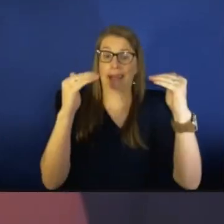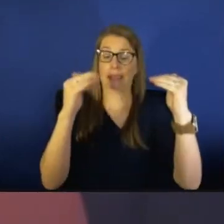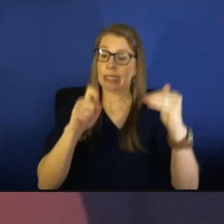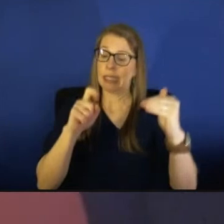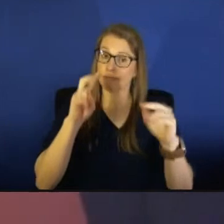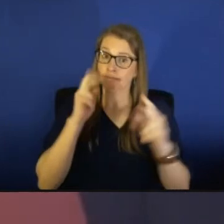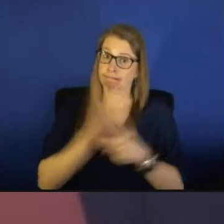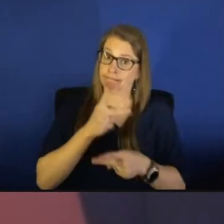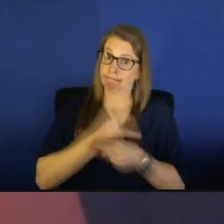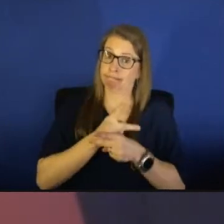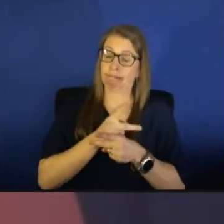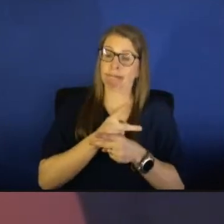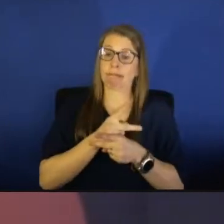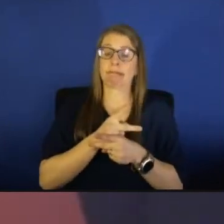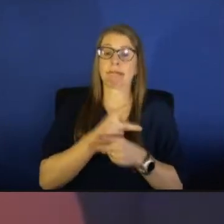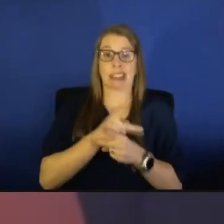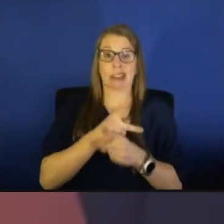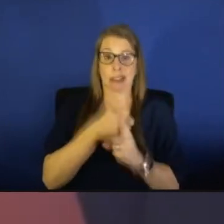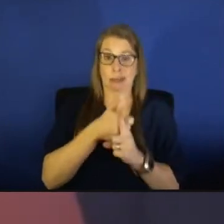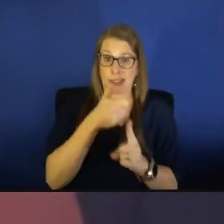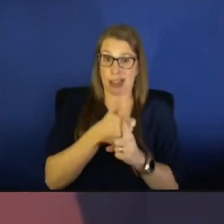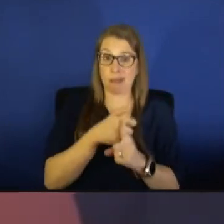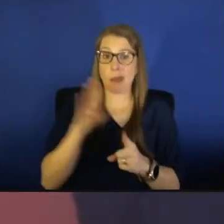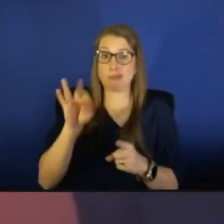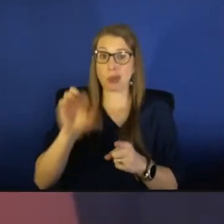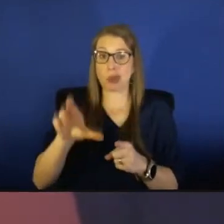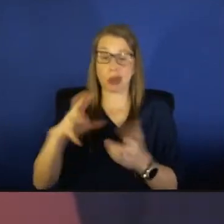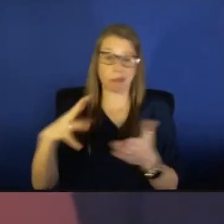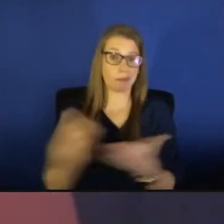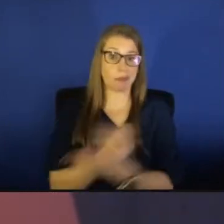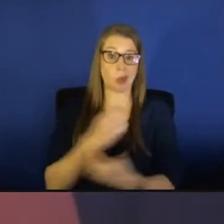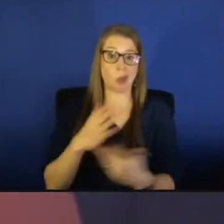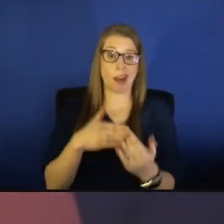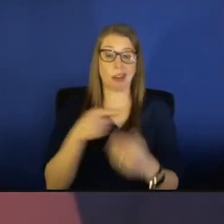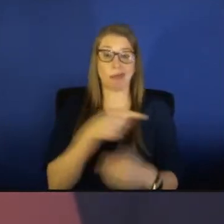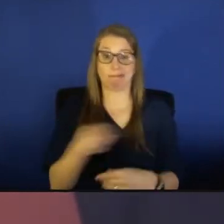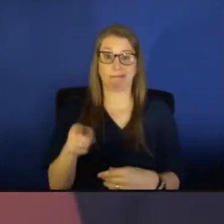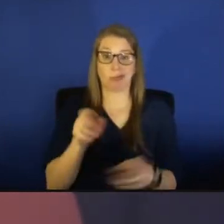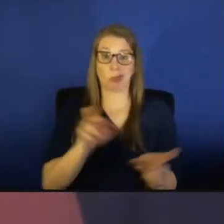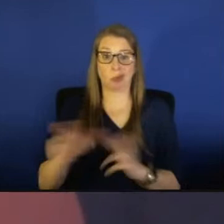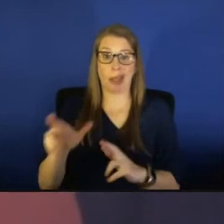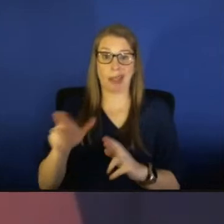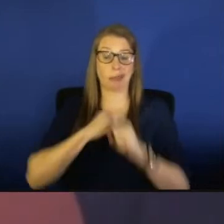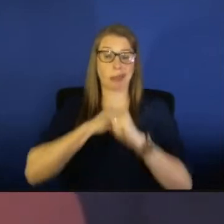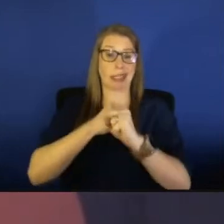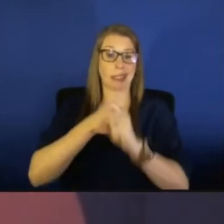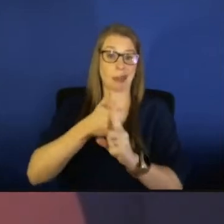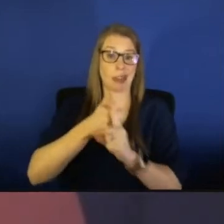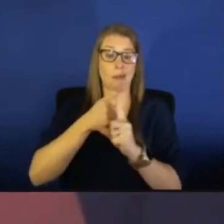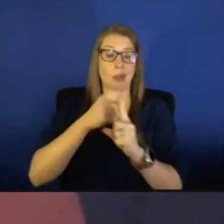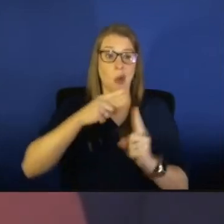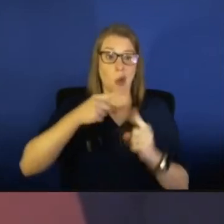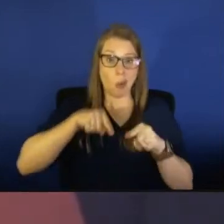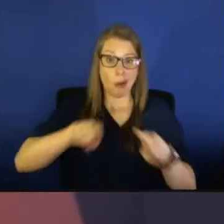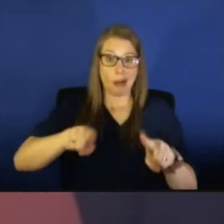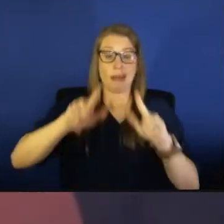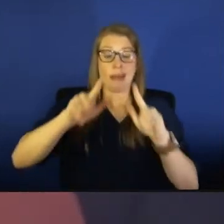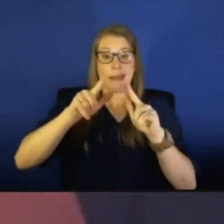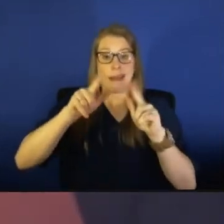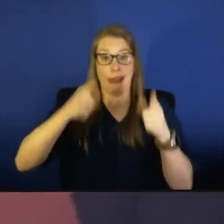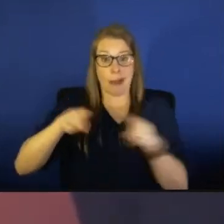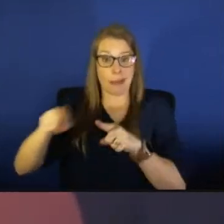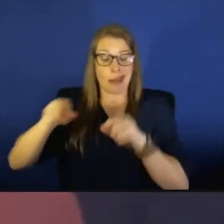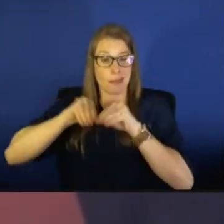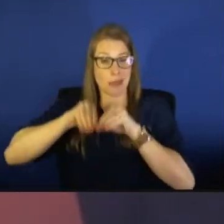care of themselves, get the extra booster when they're ready for it, and protect themselves as these things happen. But in general, we just have to make